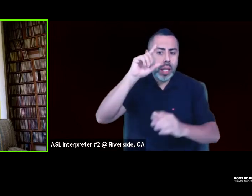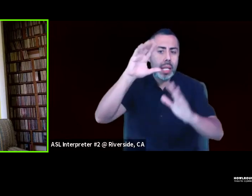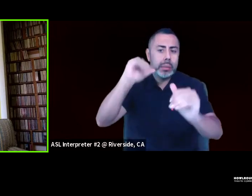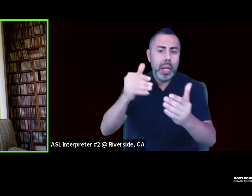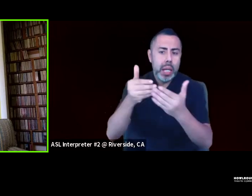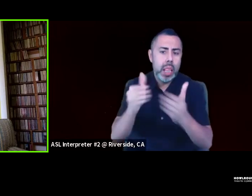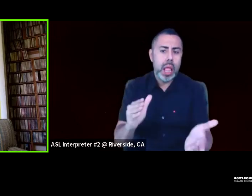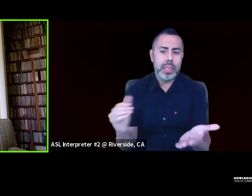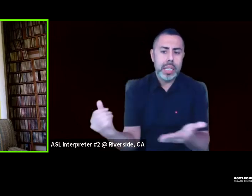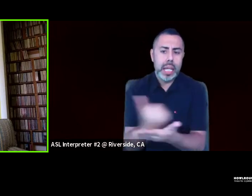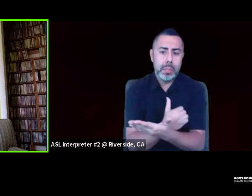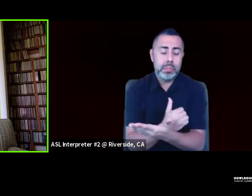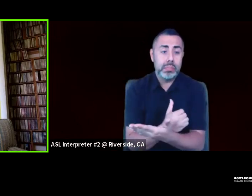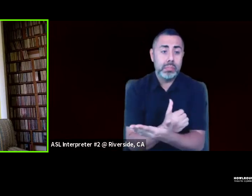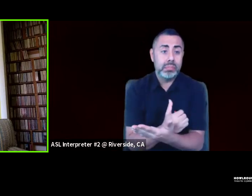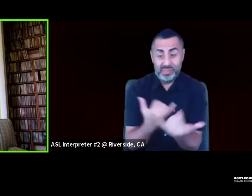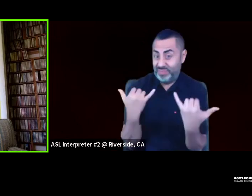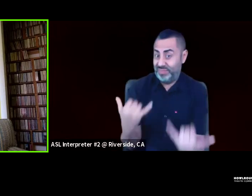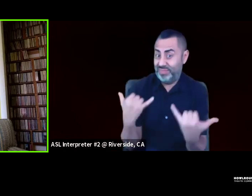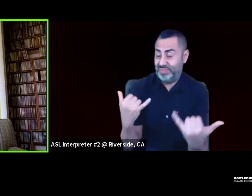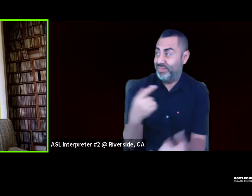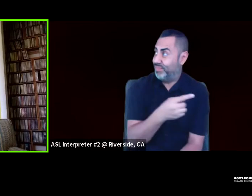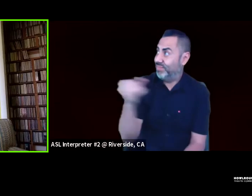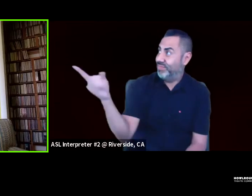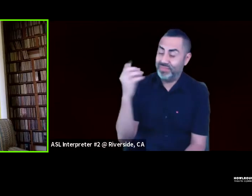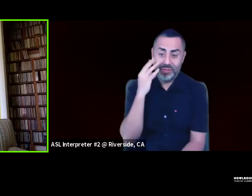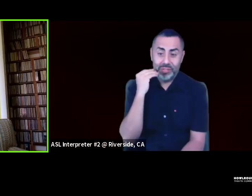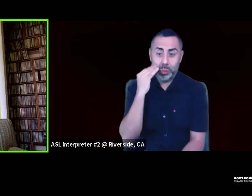like many of us are experiencing right now.